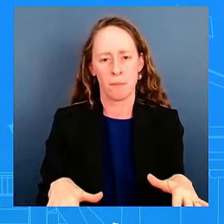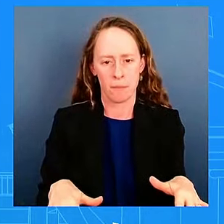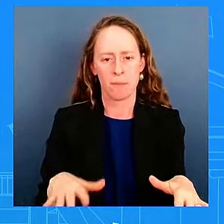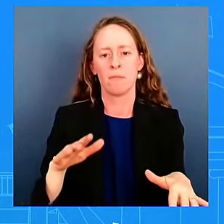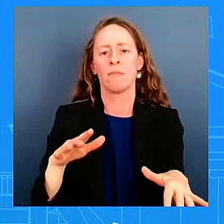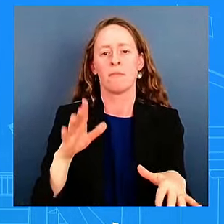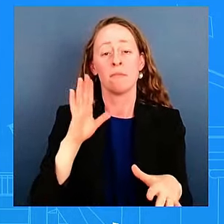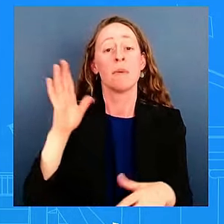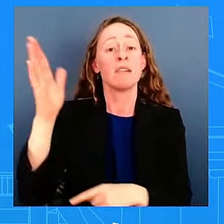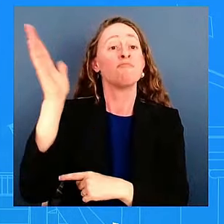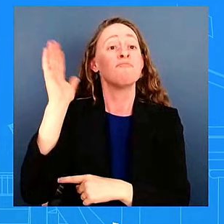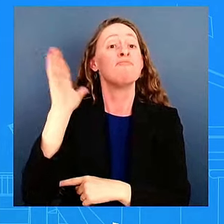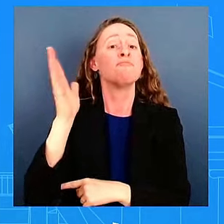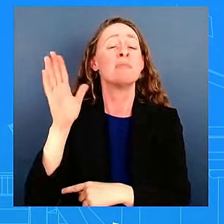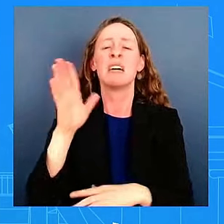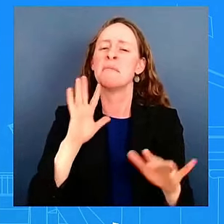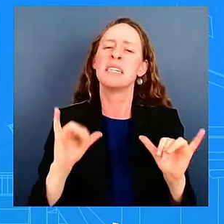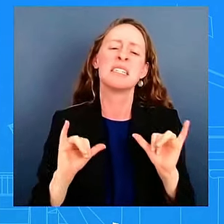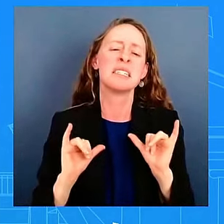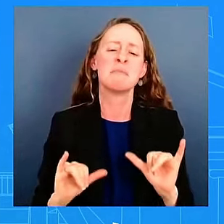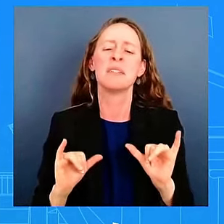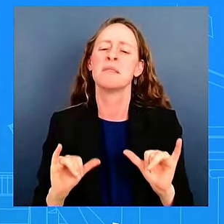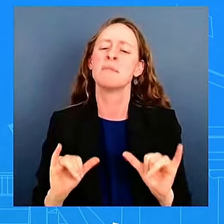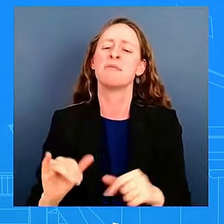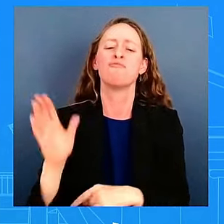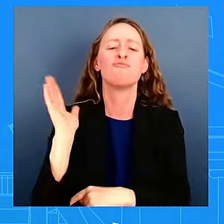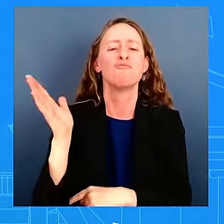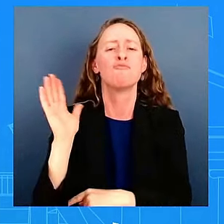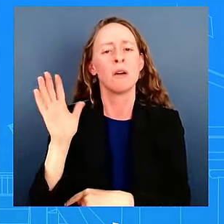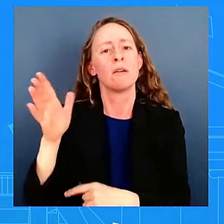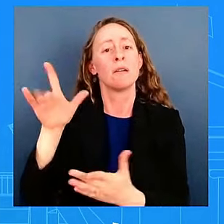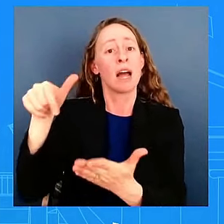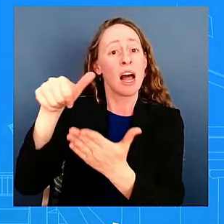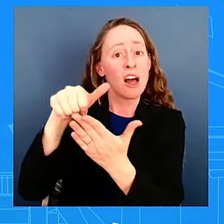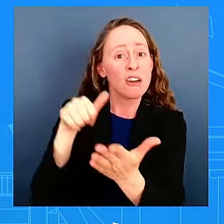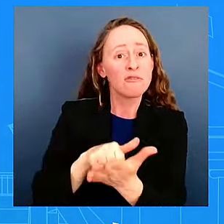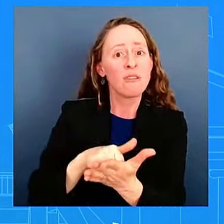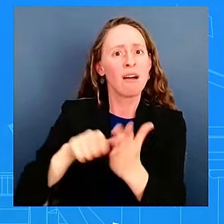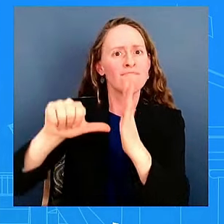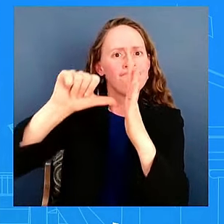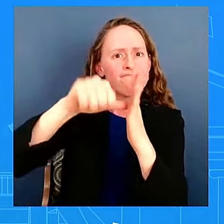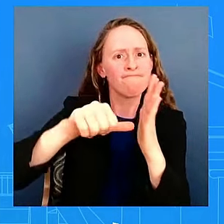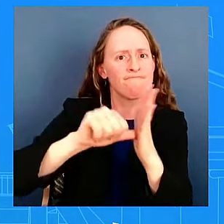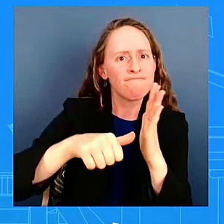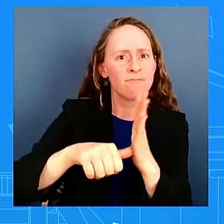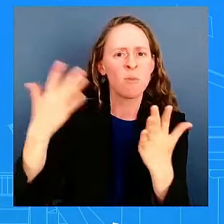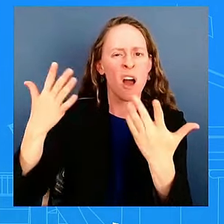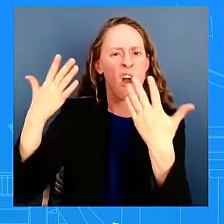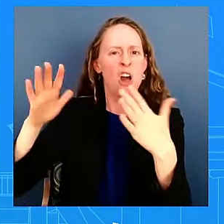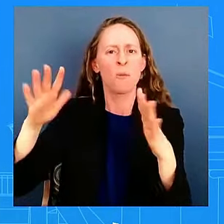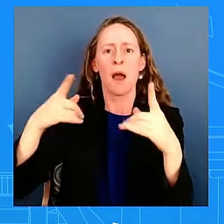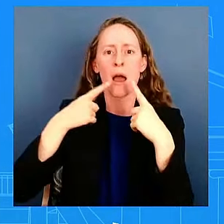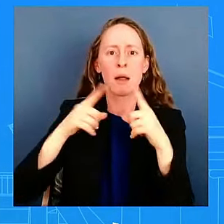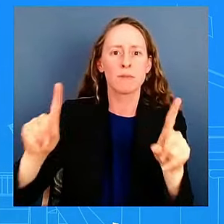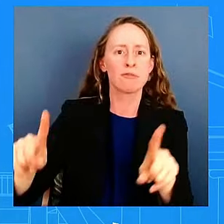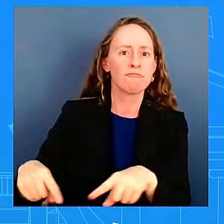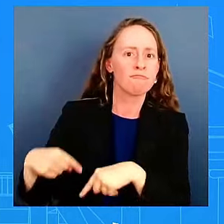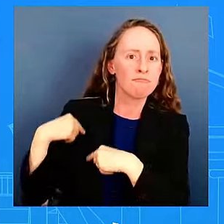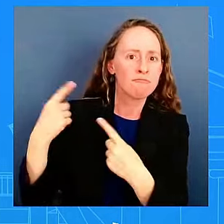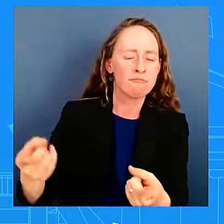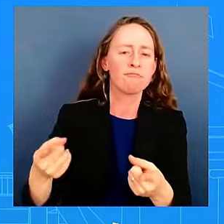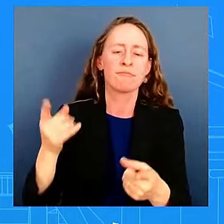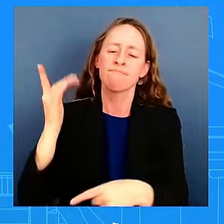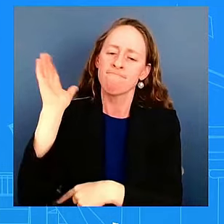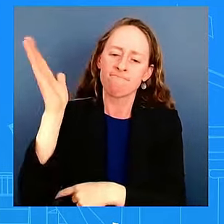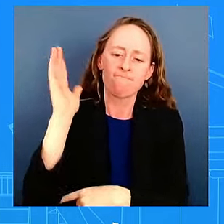agenda, highlight his agenda. That's what you'll see in the next couple days. Go ahead, Jackie. Thank you, Karine. Taking another stab at the question you've answered several different ways, but